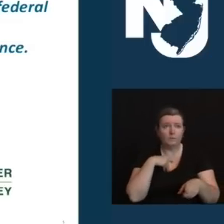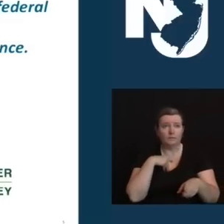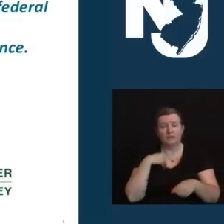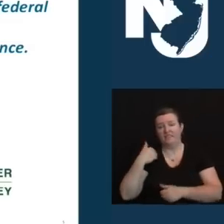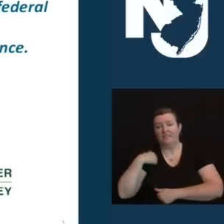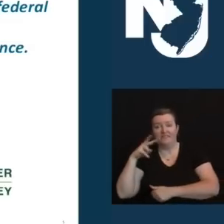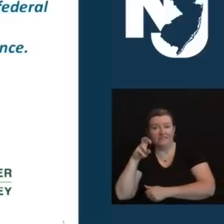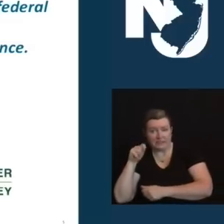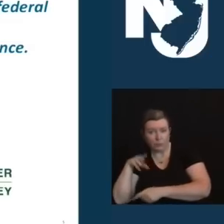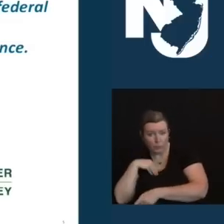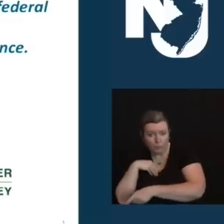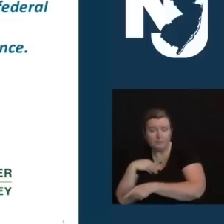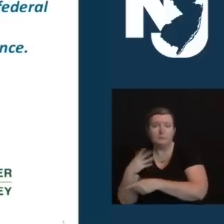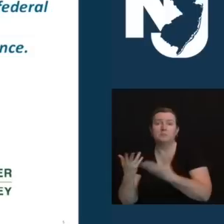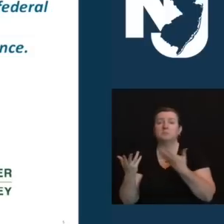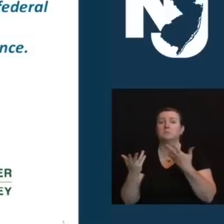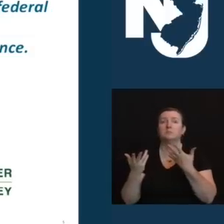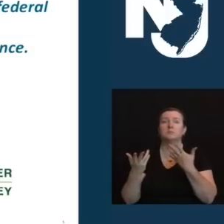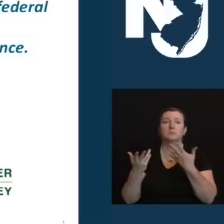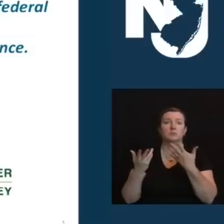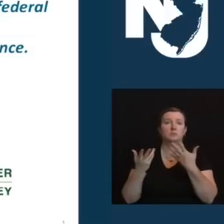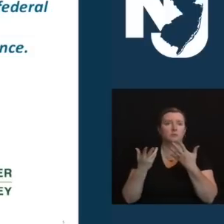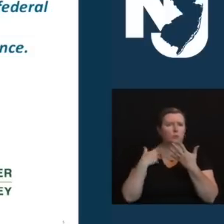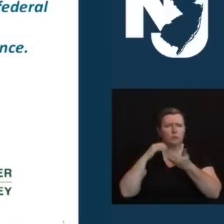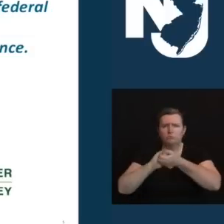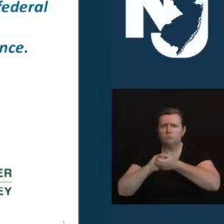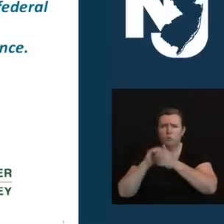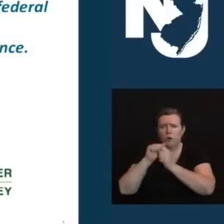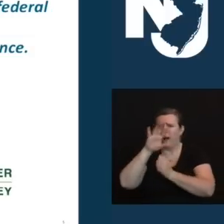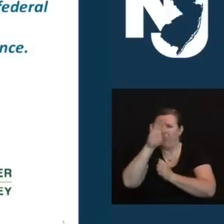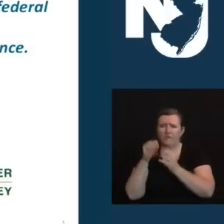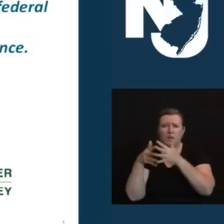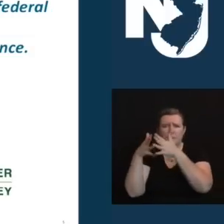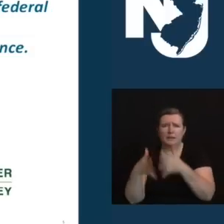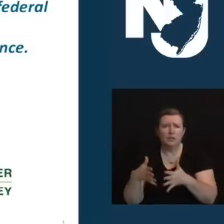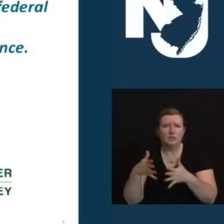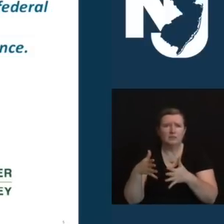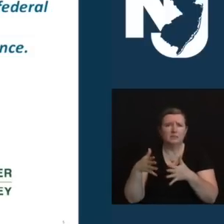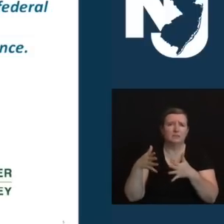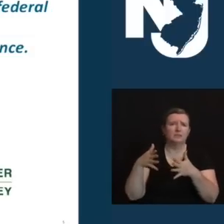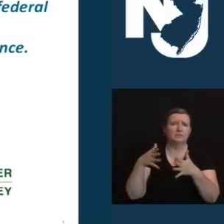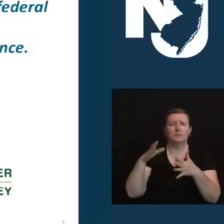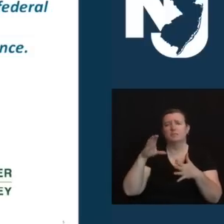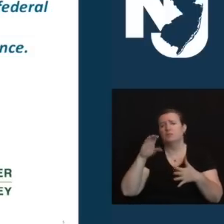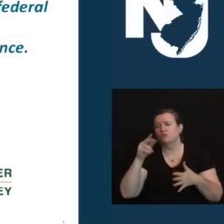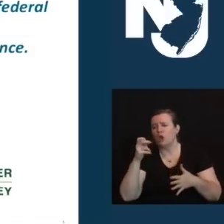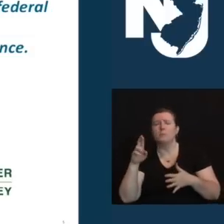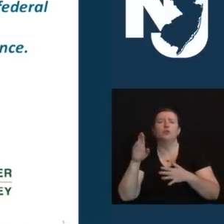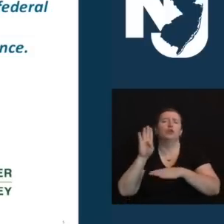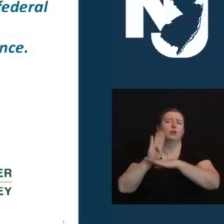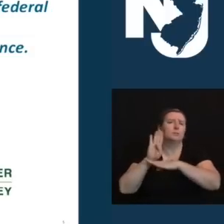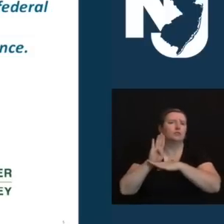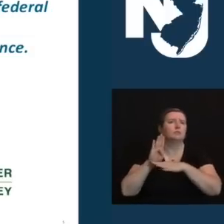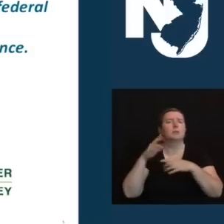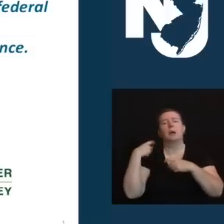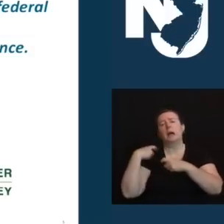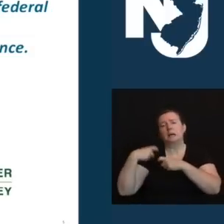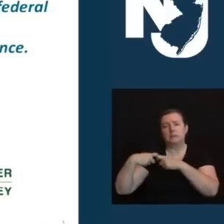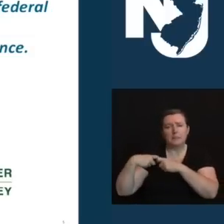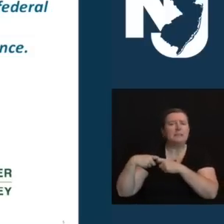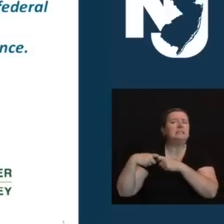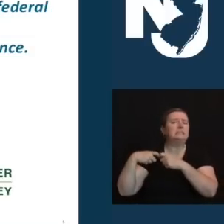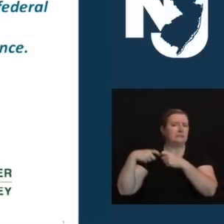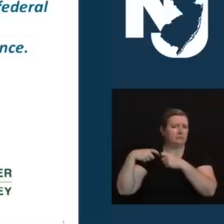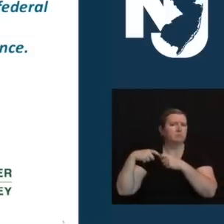We've partnered with the African American Chamber of Commerce, the Veteran Chamber of Commerce, the Statewide Hispanic Chamber, and Rising Tide Capital to help